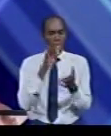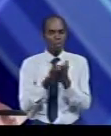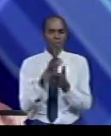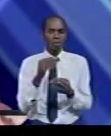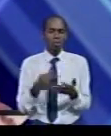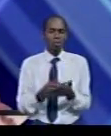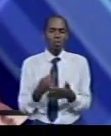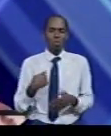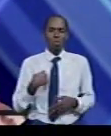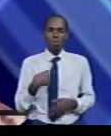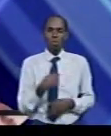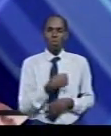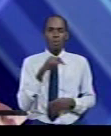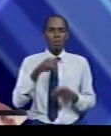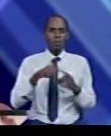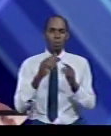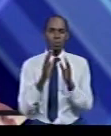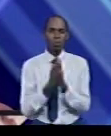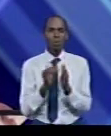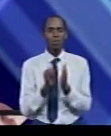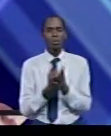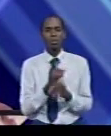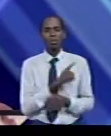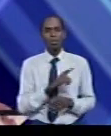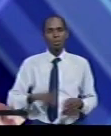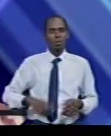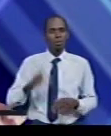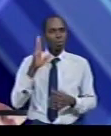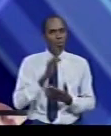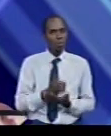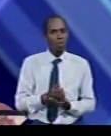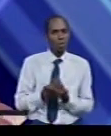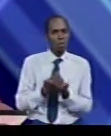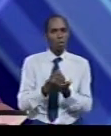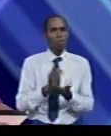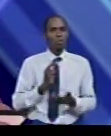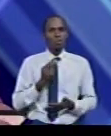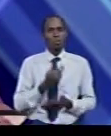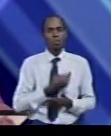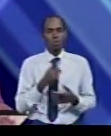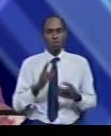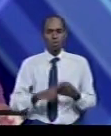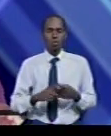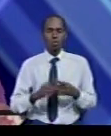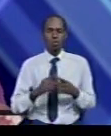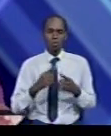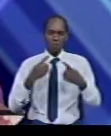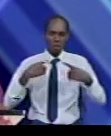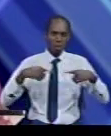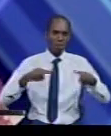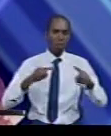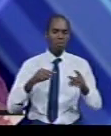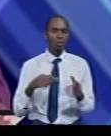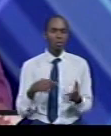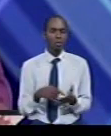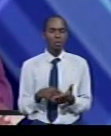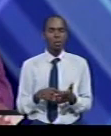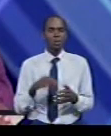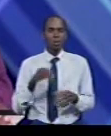to pray that the Lord will help us to emphasize this in our